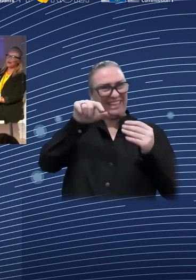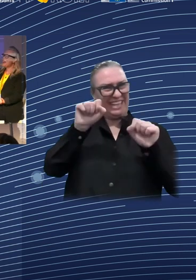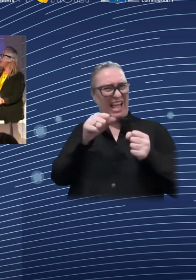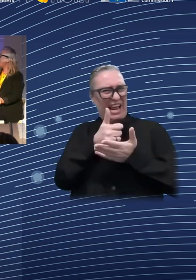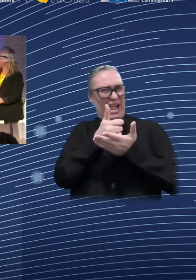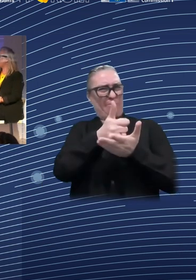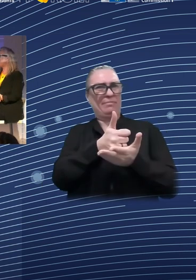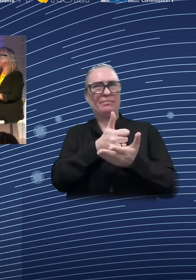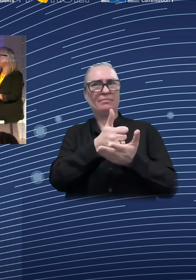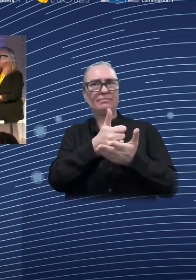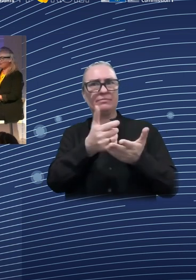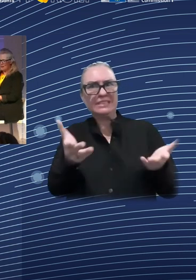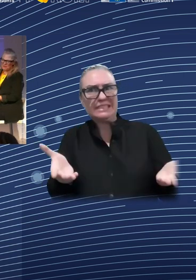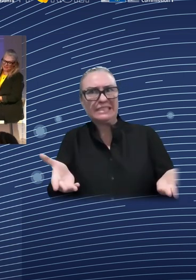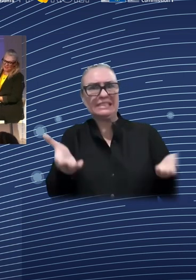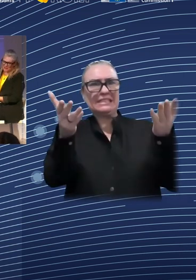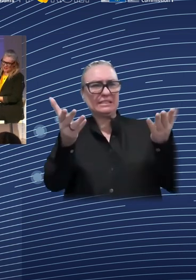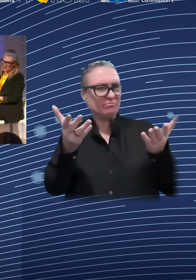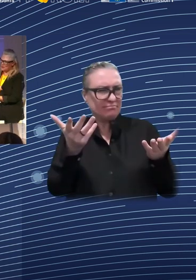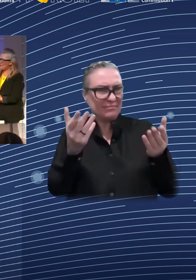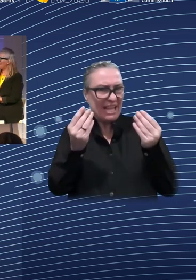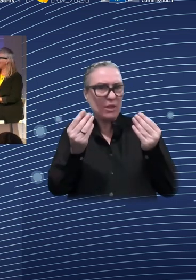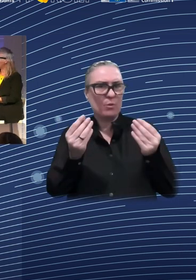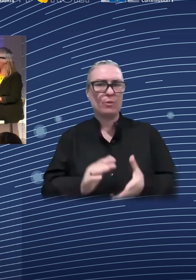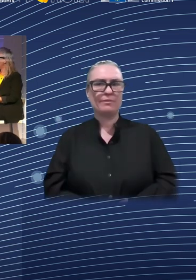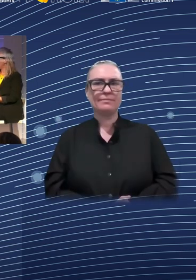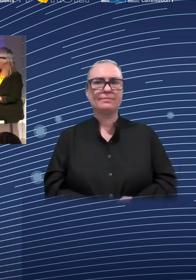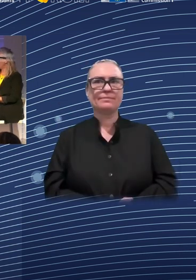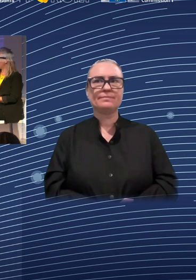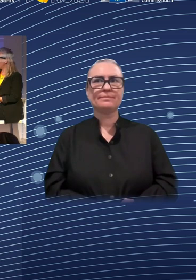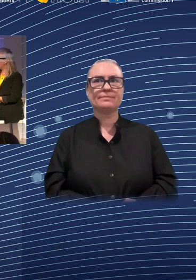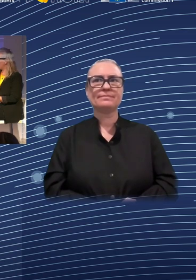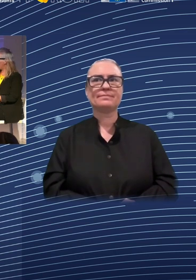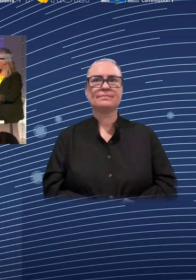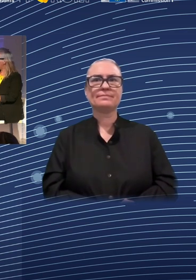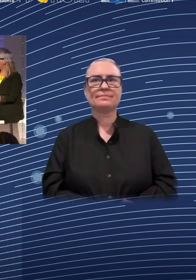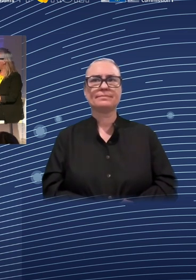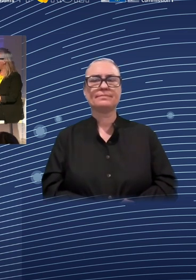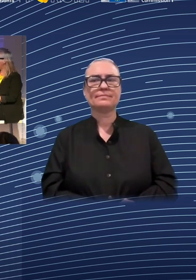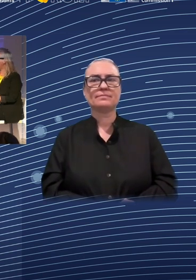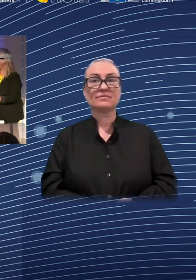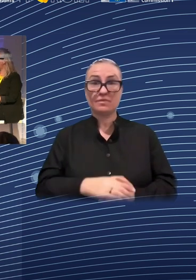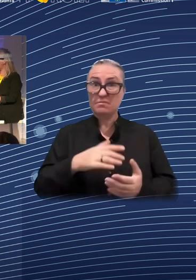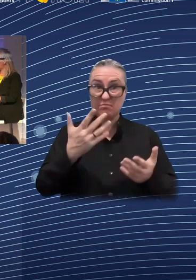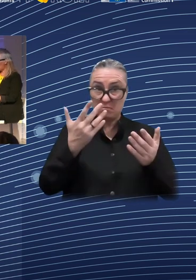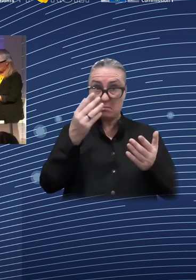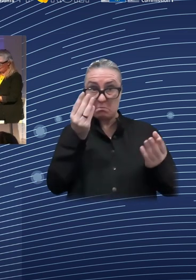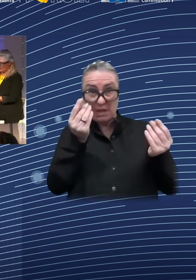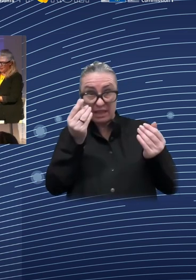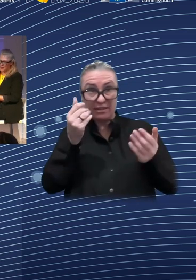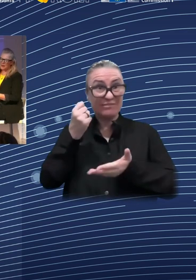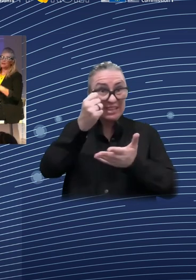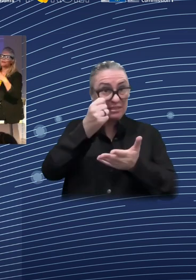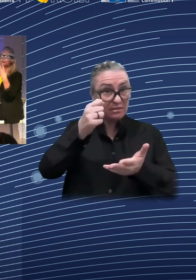So let's talk a little, very briefly about that, because I know we're running out of time. Aga, your thoughts